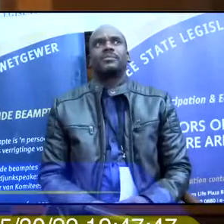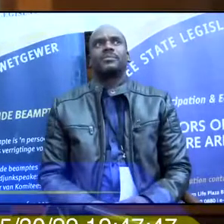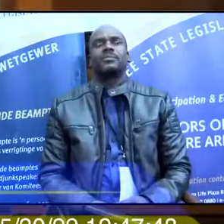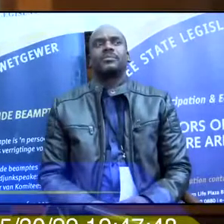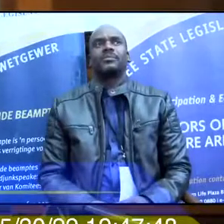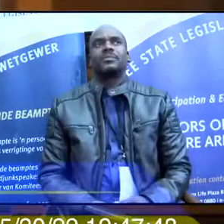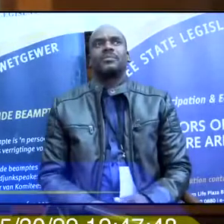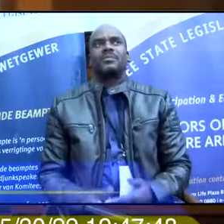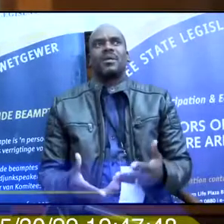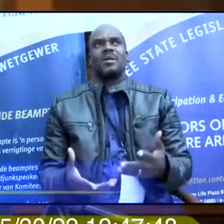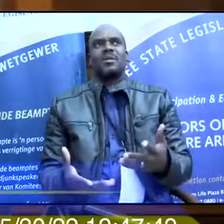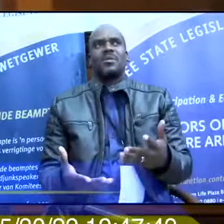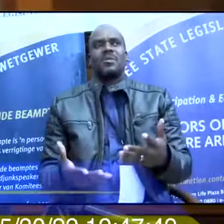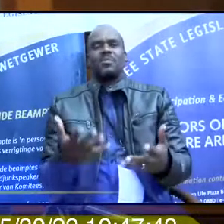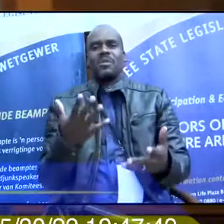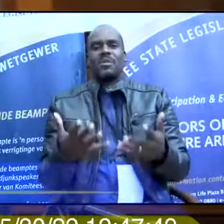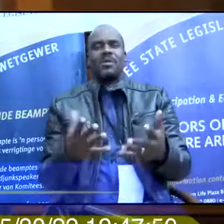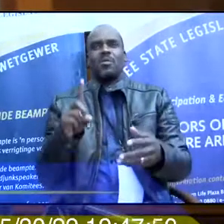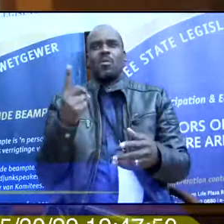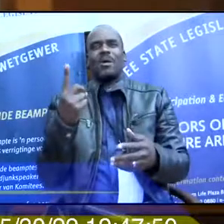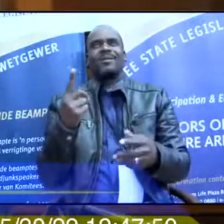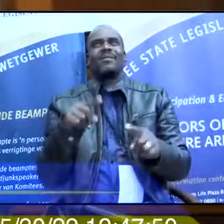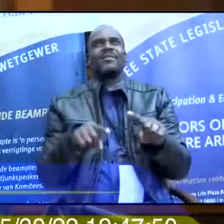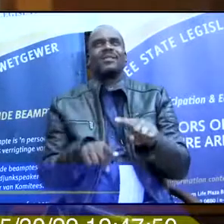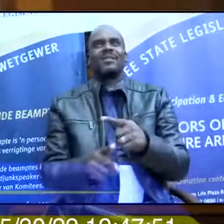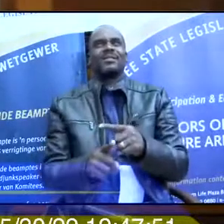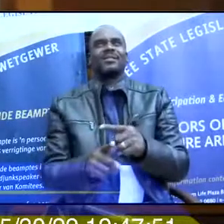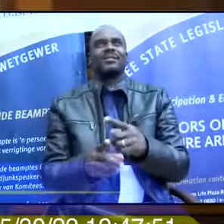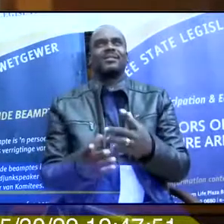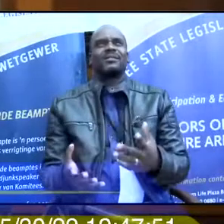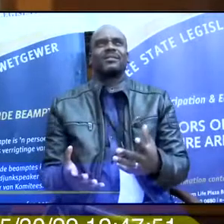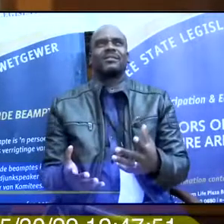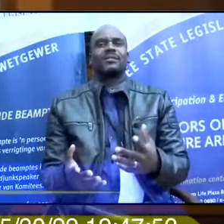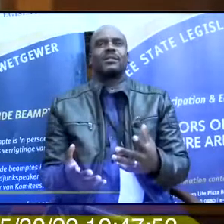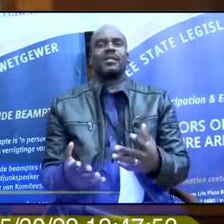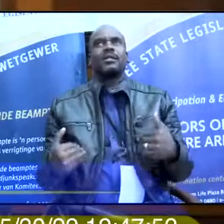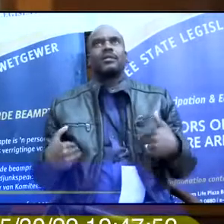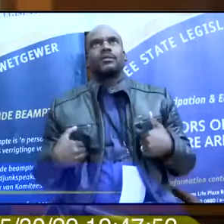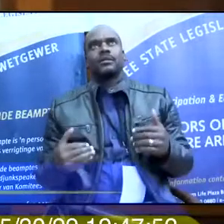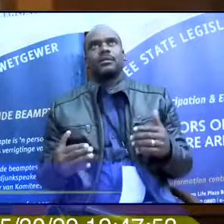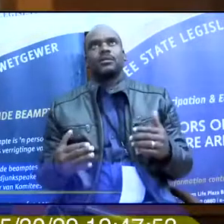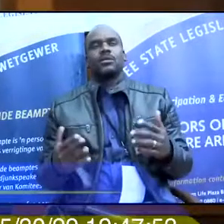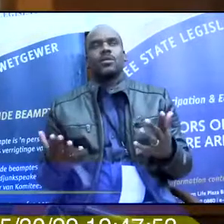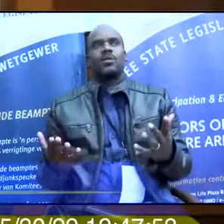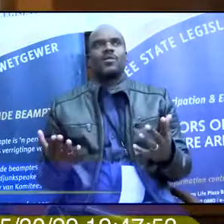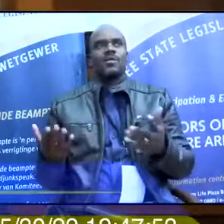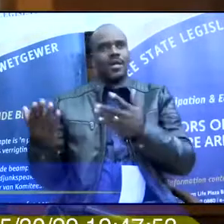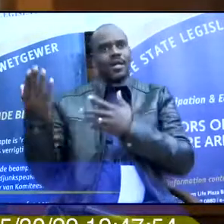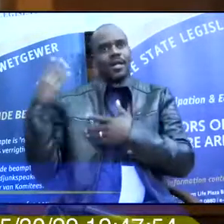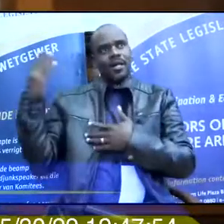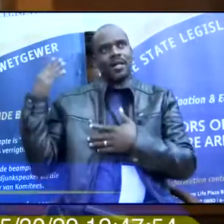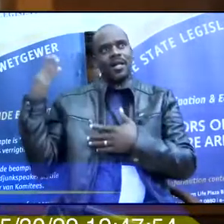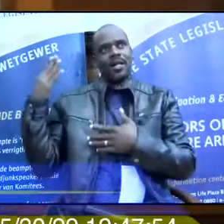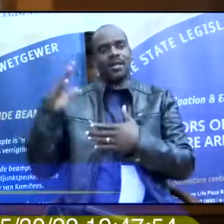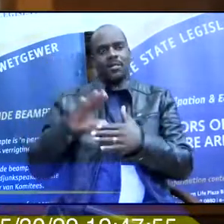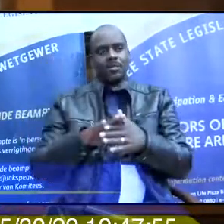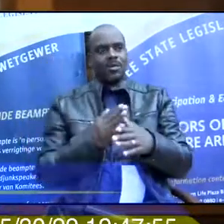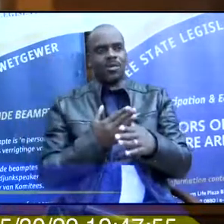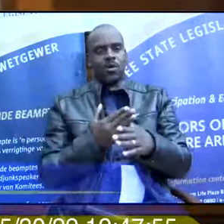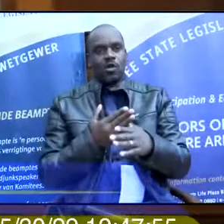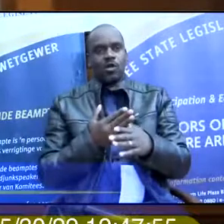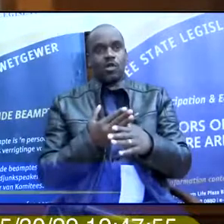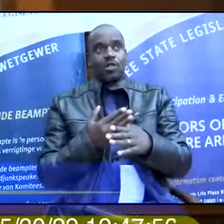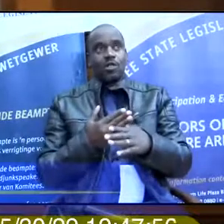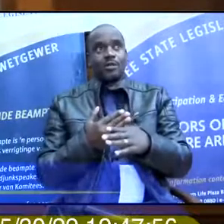maybe one will say it's the form of its establishment or not because the composition of